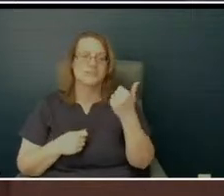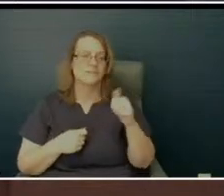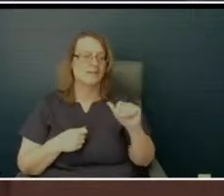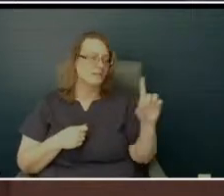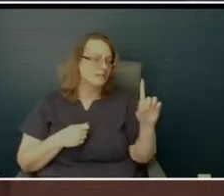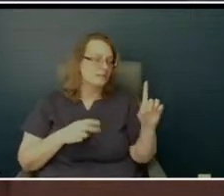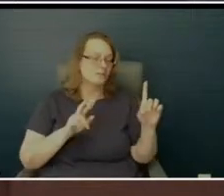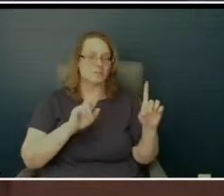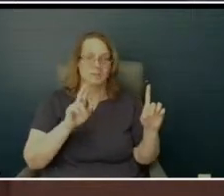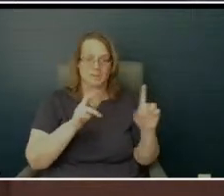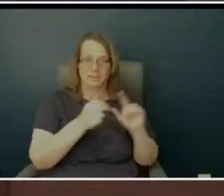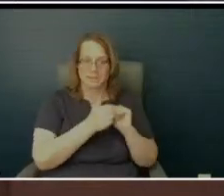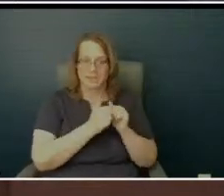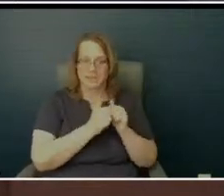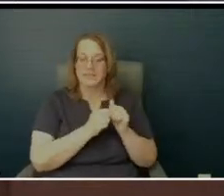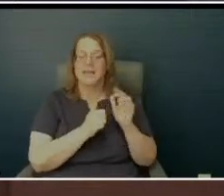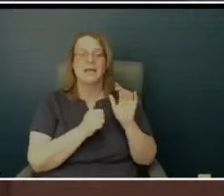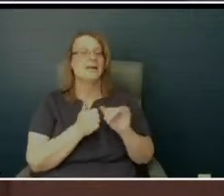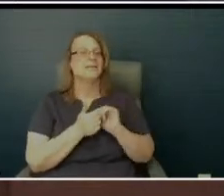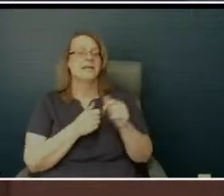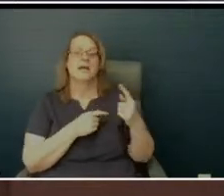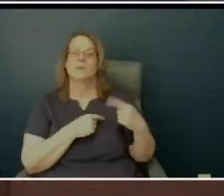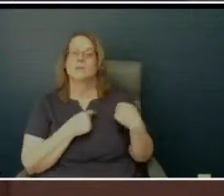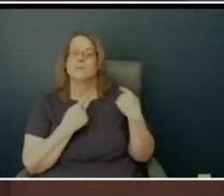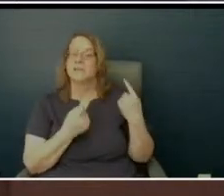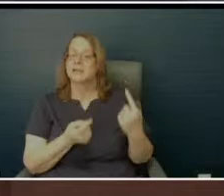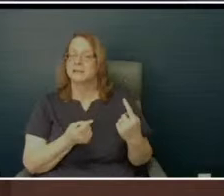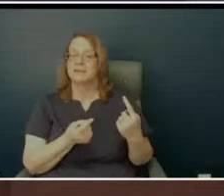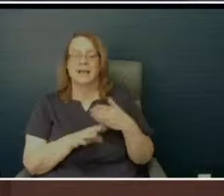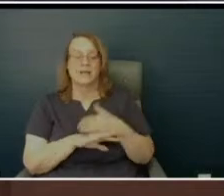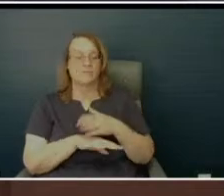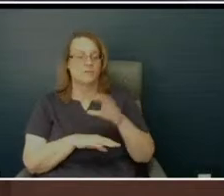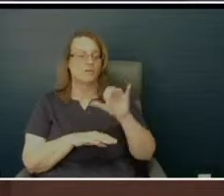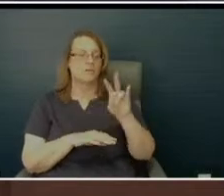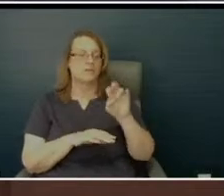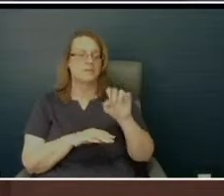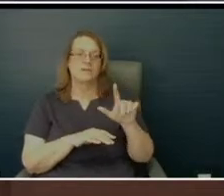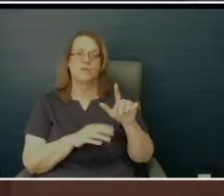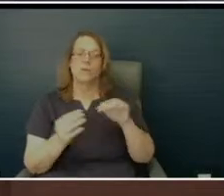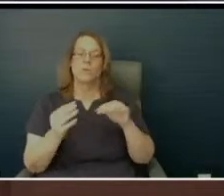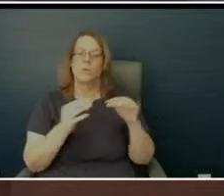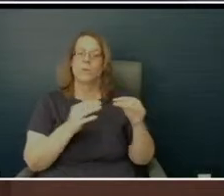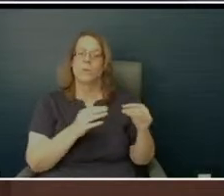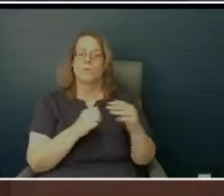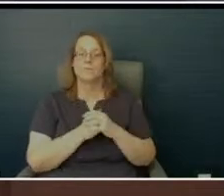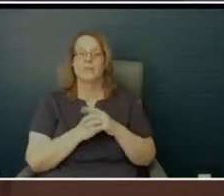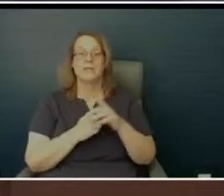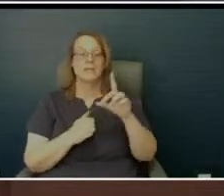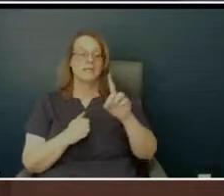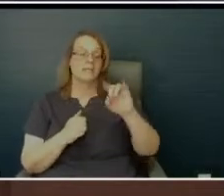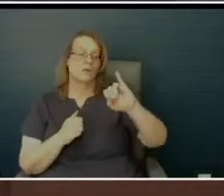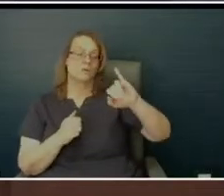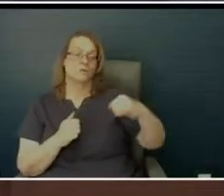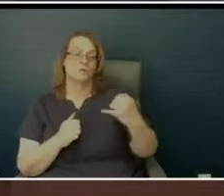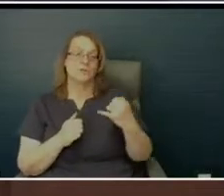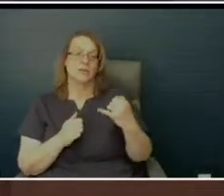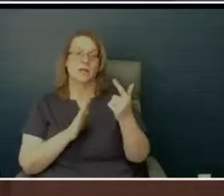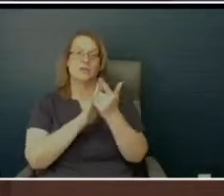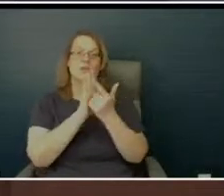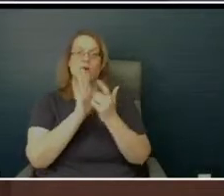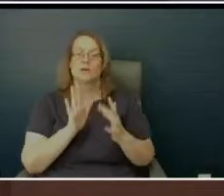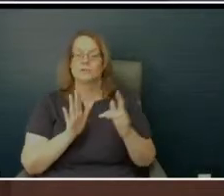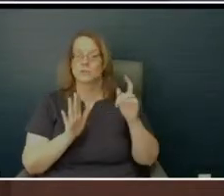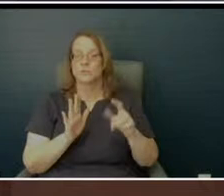it's been since the department was founded soon after the Civil War. Justice Department lawyers are supposed to play it 100%